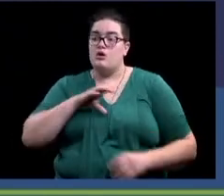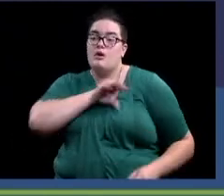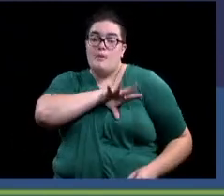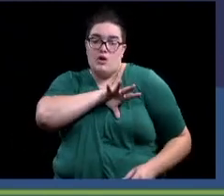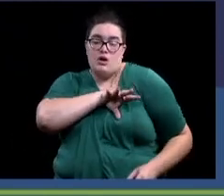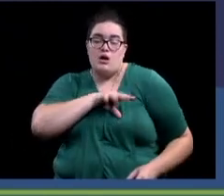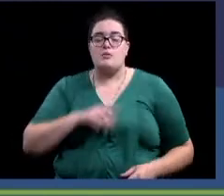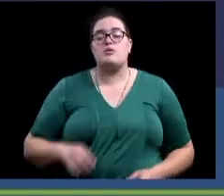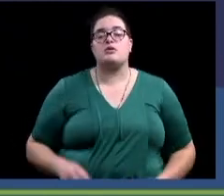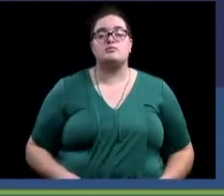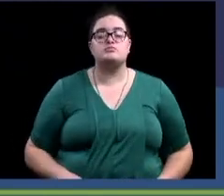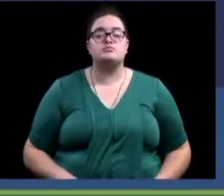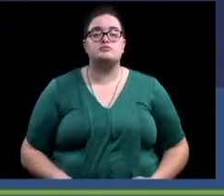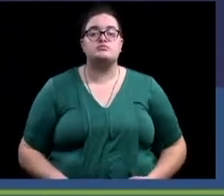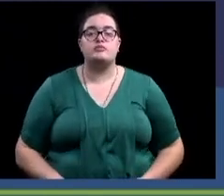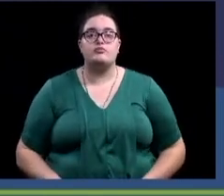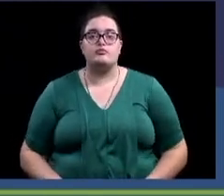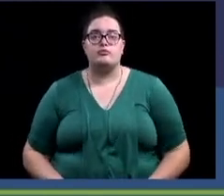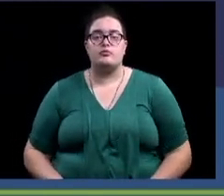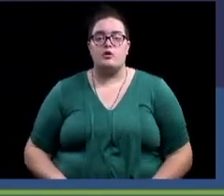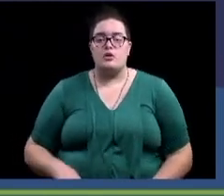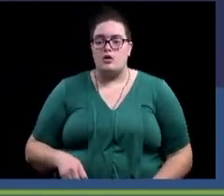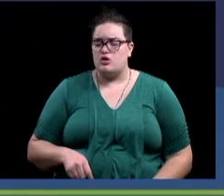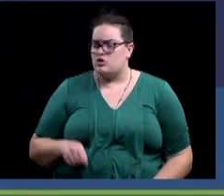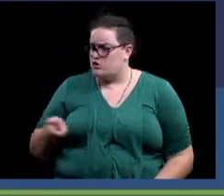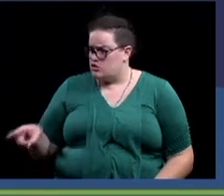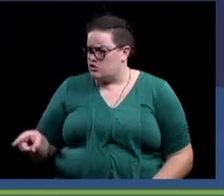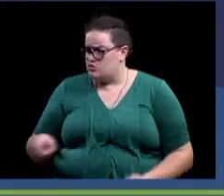How is that going? How are you feeling